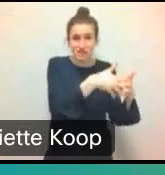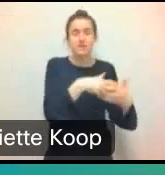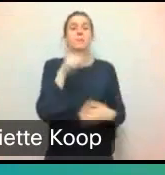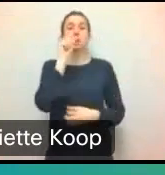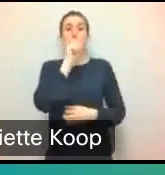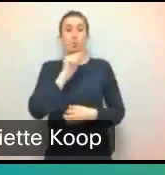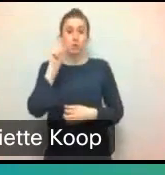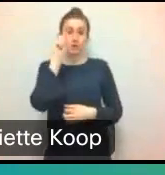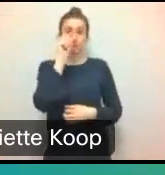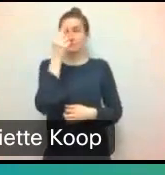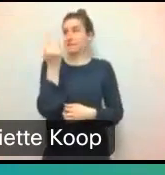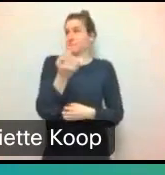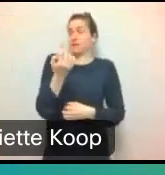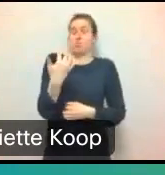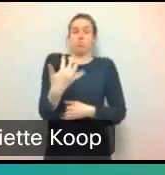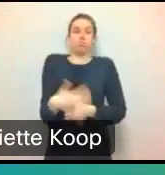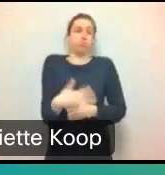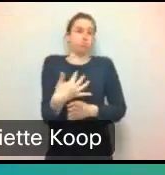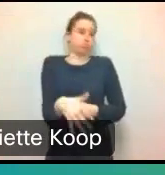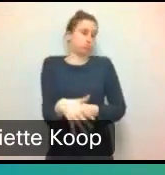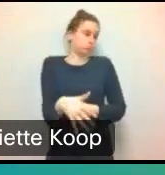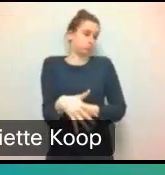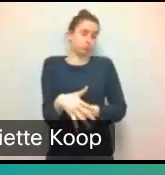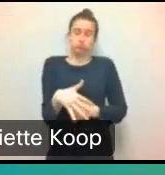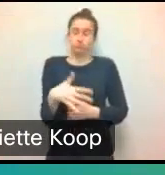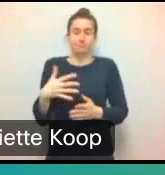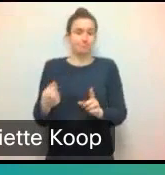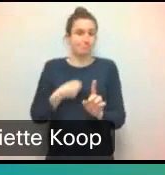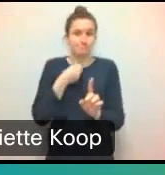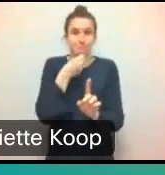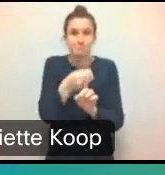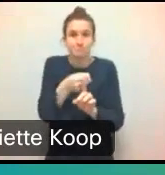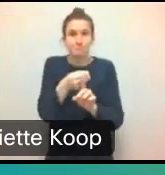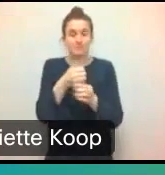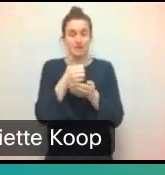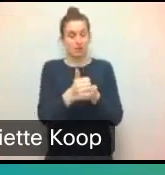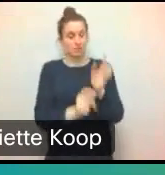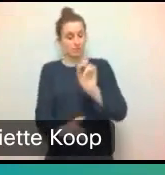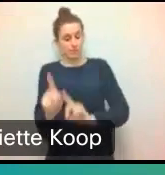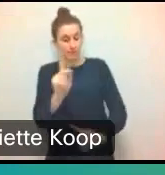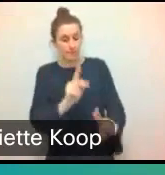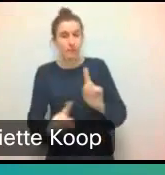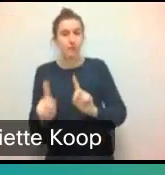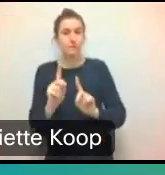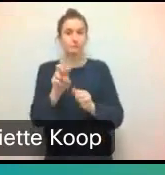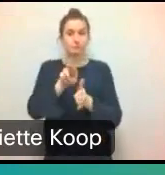monumental that has helped us democratize information, that has helped people